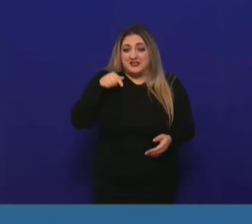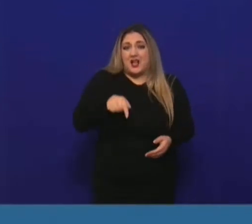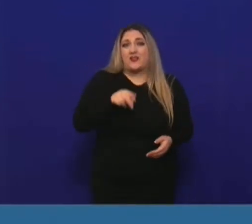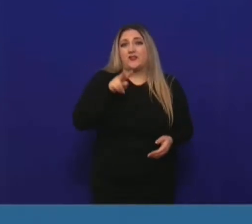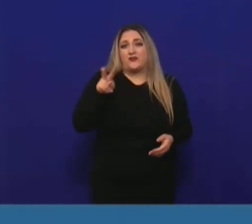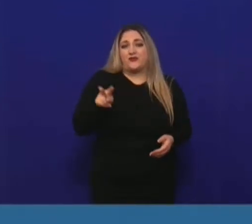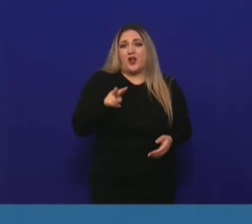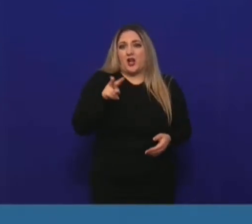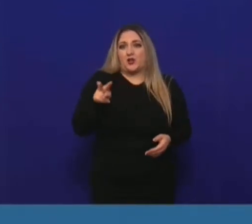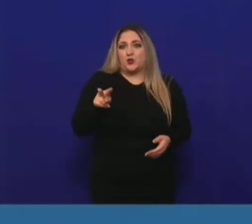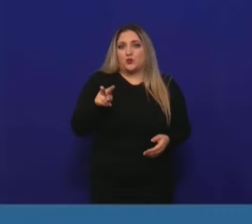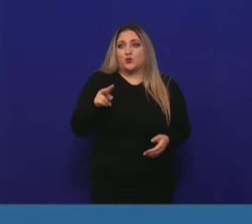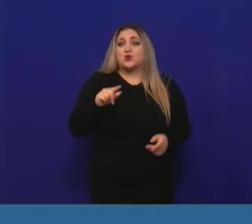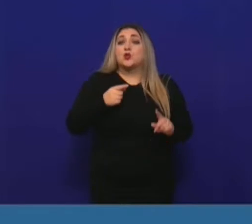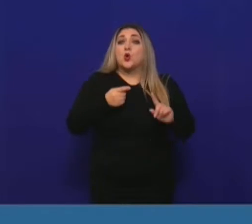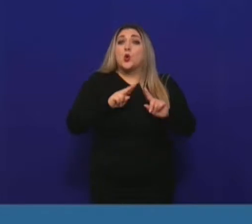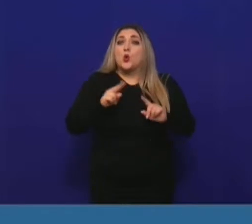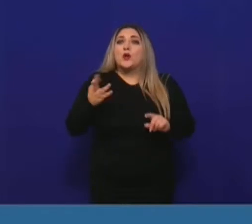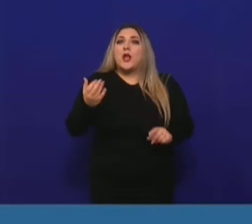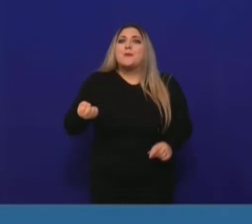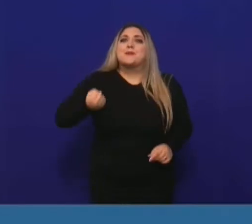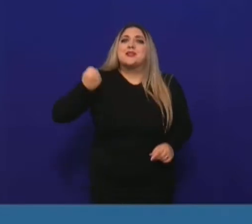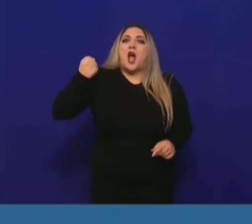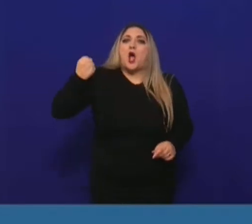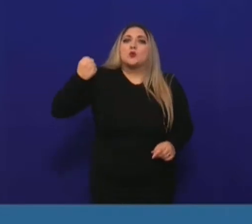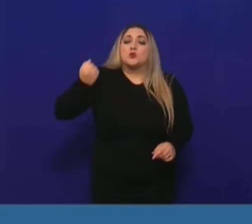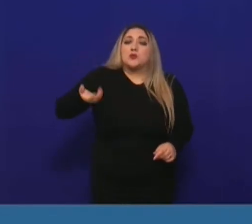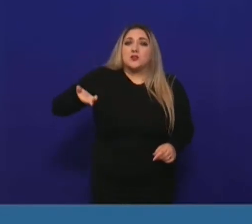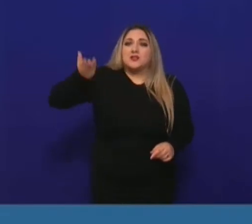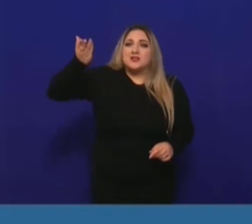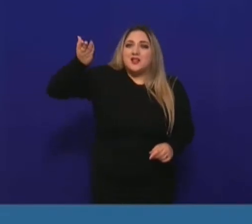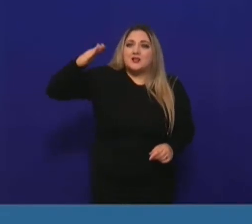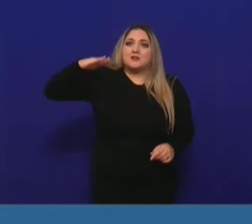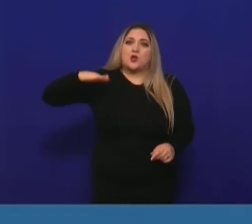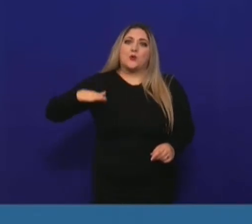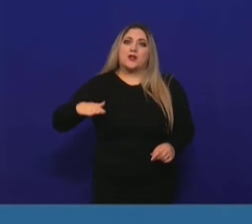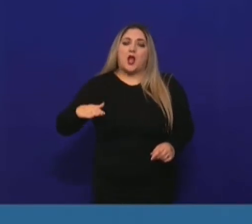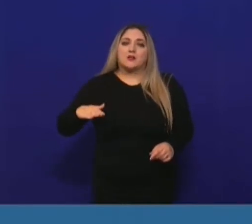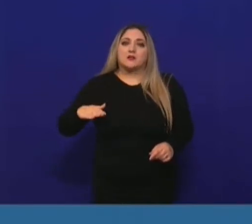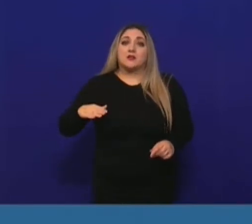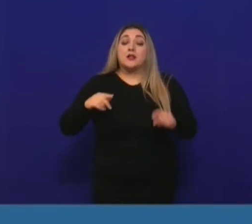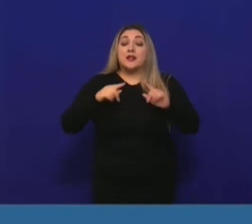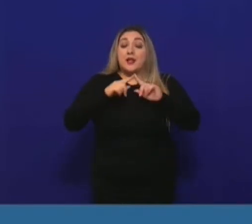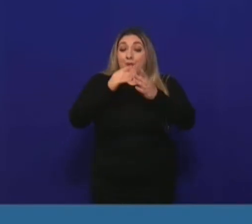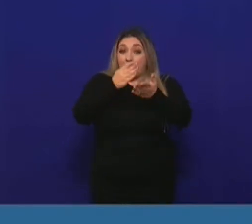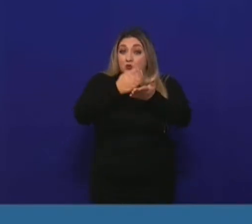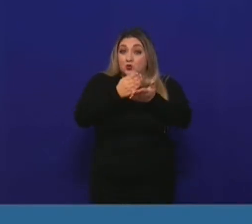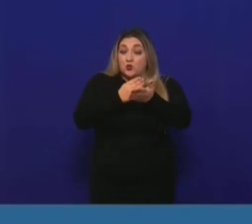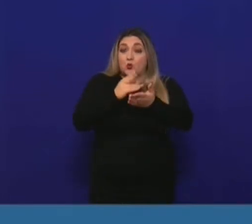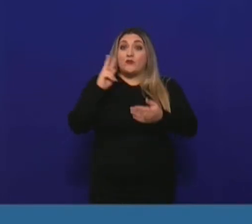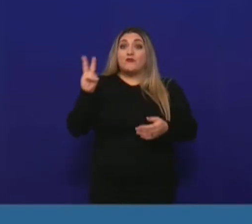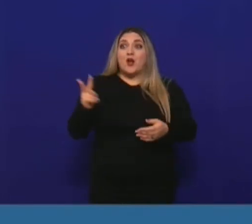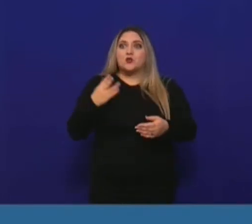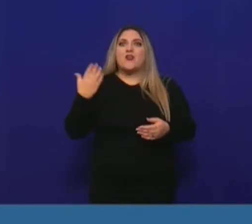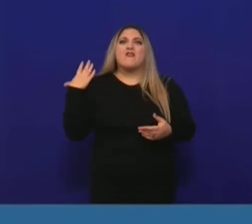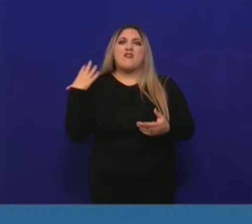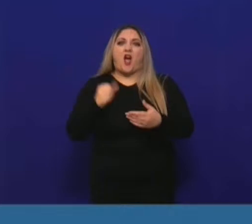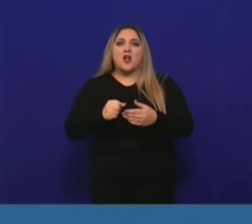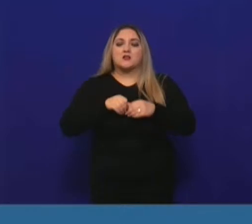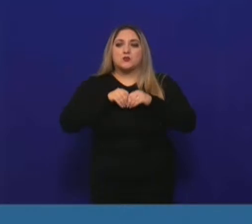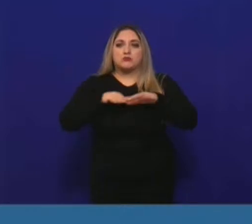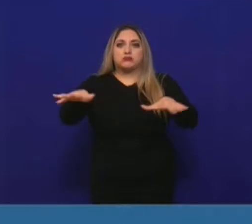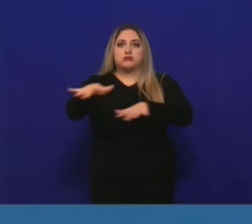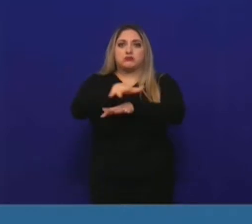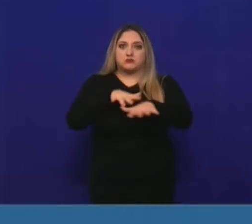huwiex qed ikun sever jew inkella le. Li nafu żgur huwa li jiġi trasmess iktar malajr allura nagħmlu ħilitna kollha biex